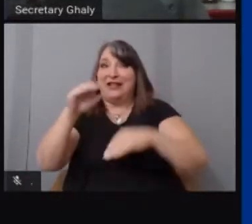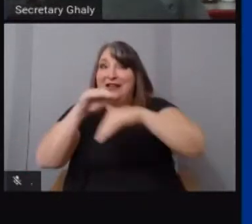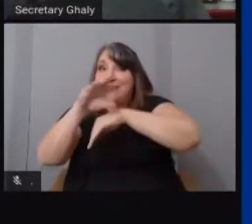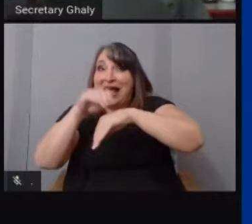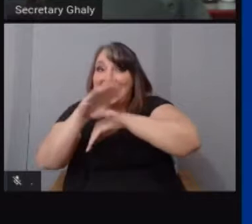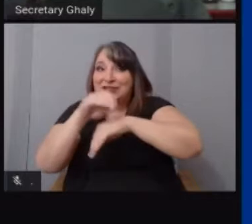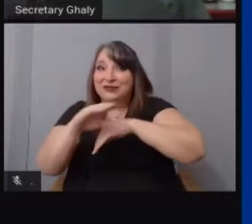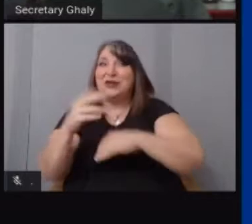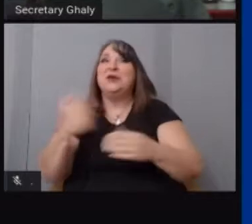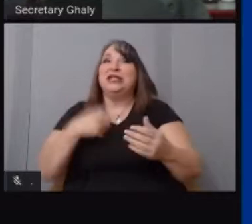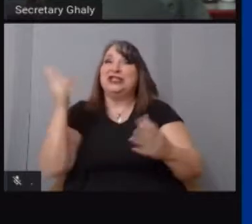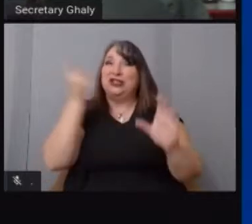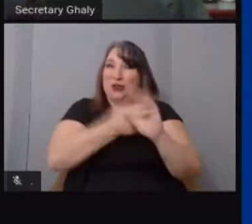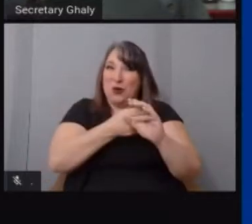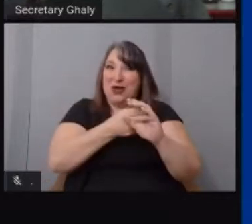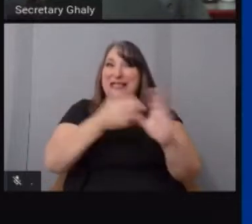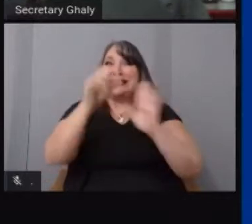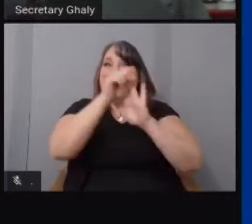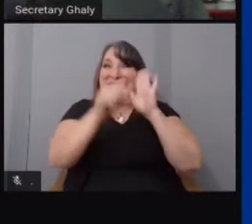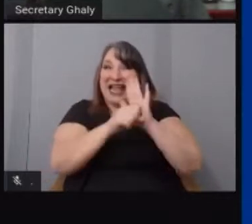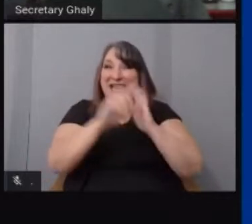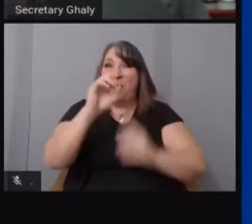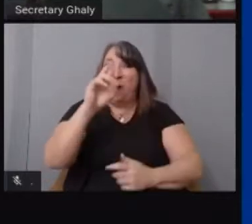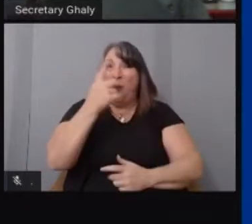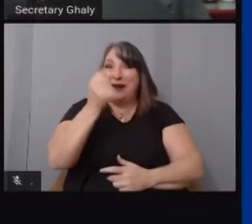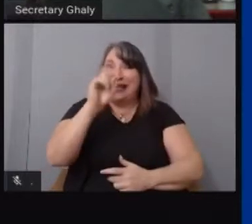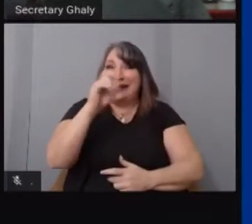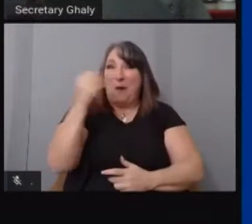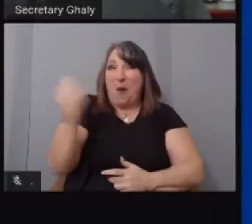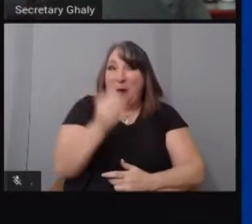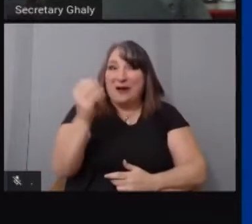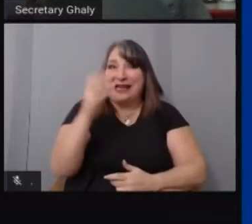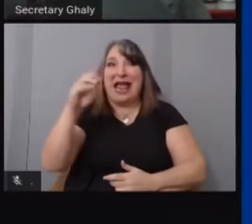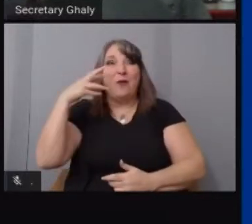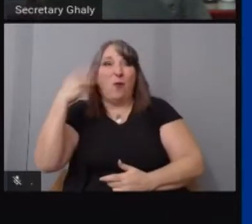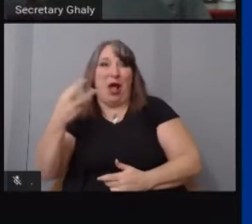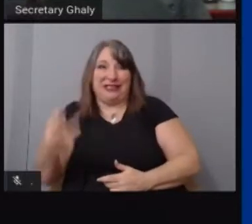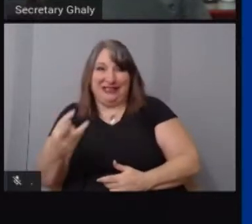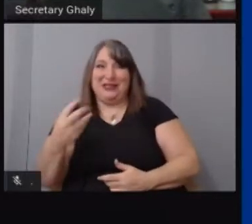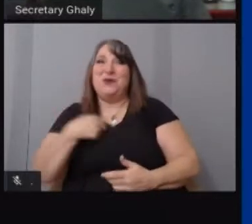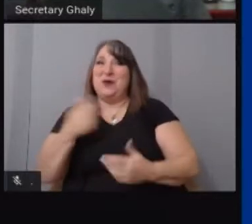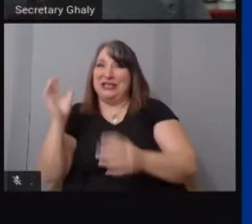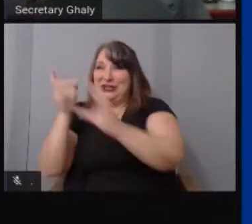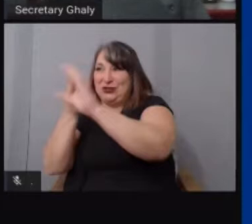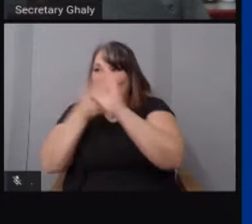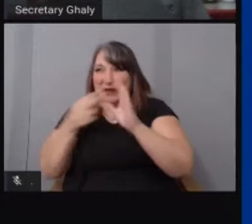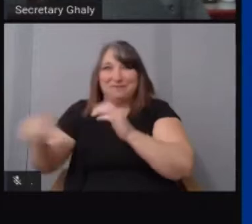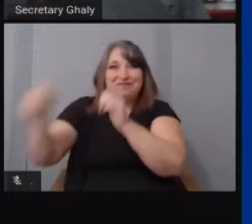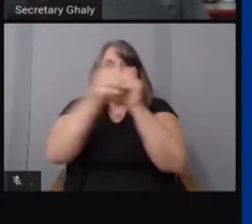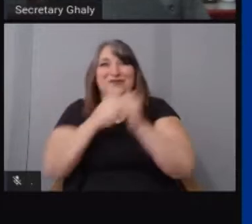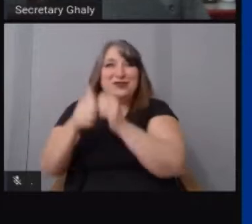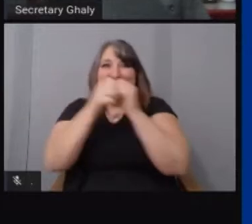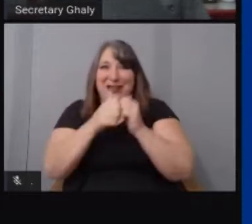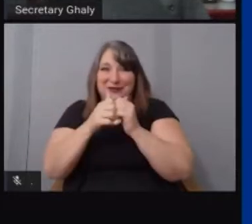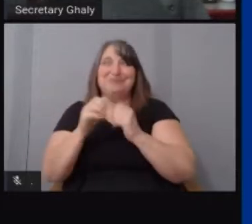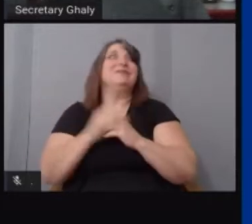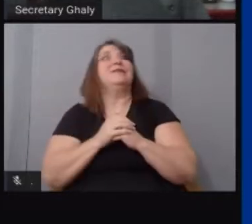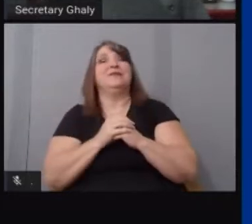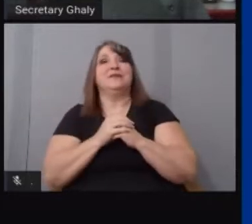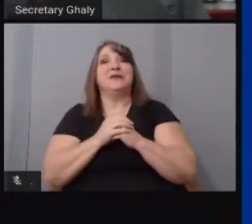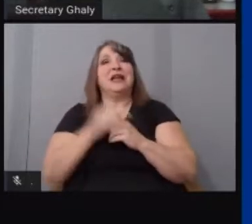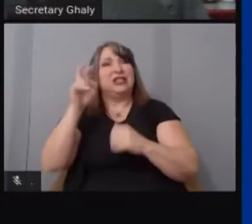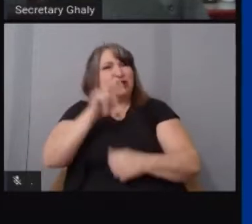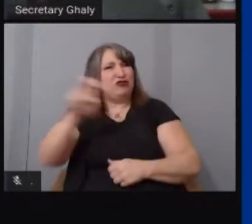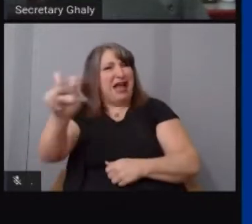do the same, and then update on our gatherings guidance. So as it comes to the travel advisory, we've been talking